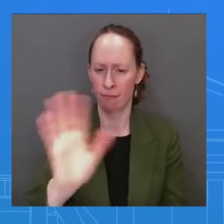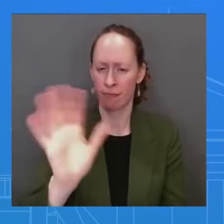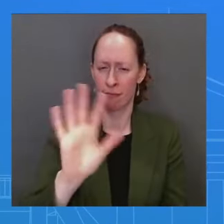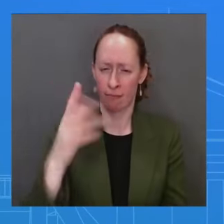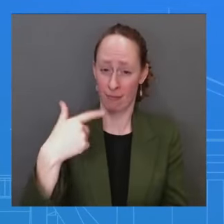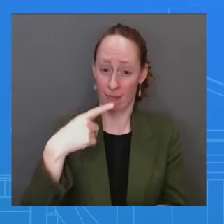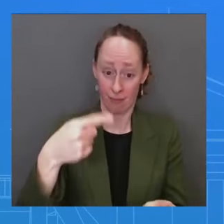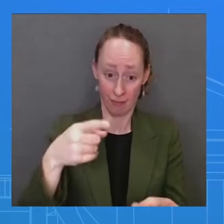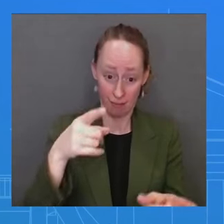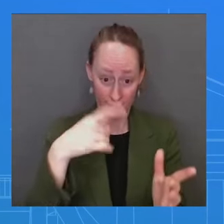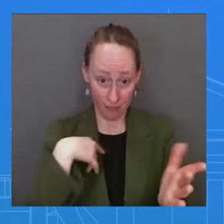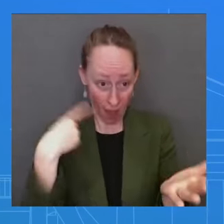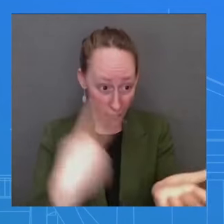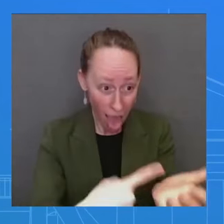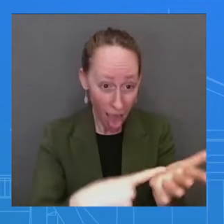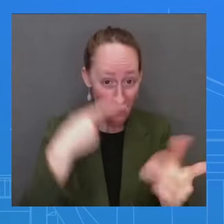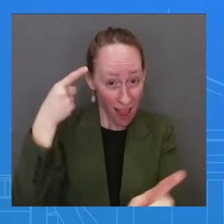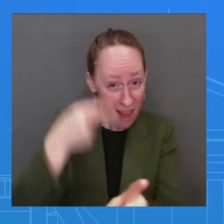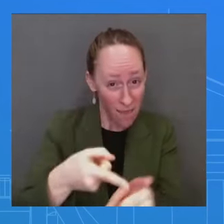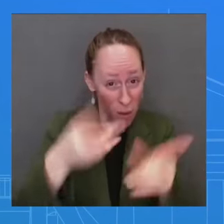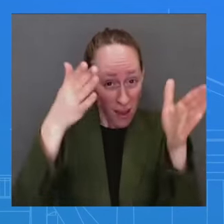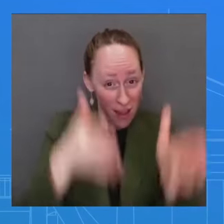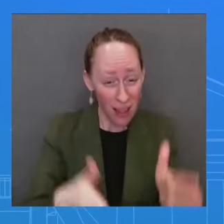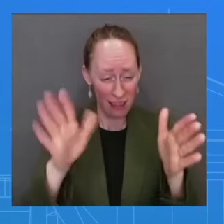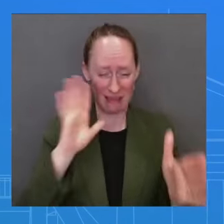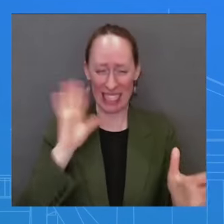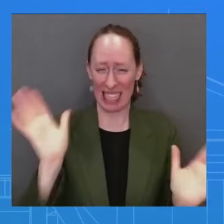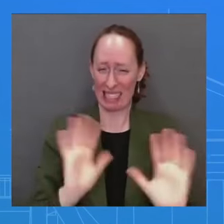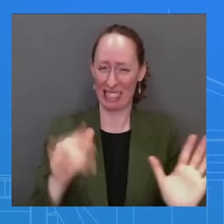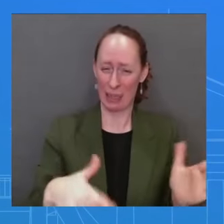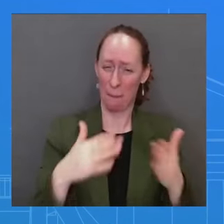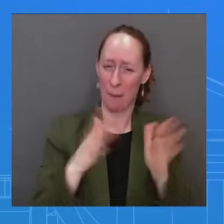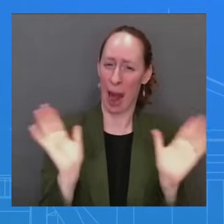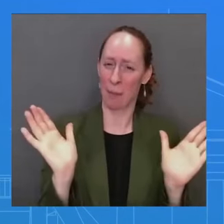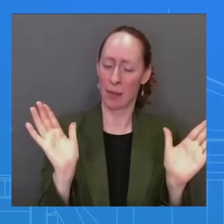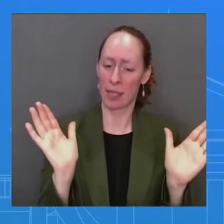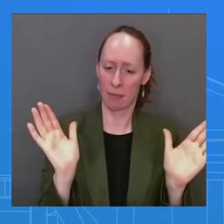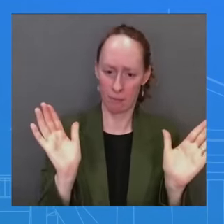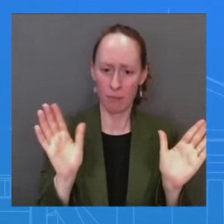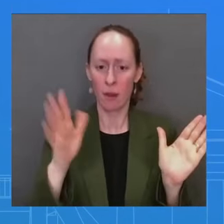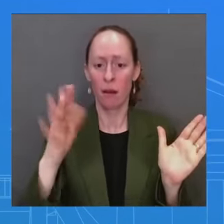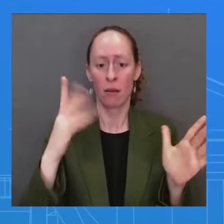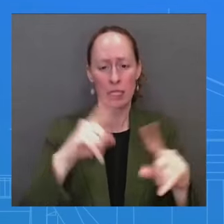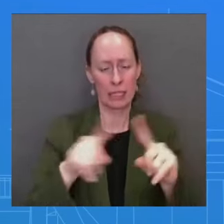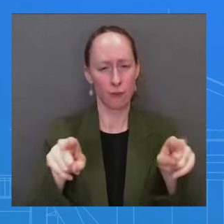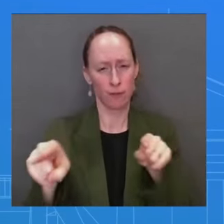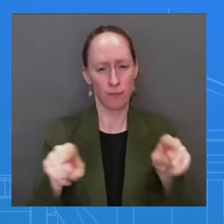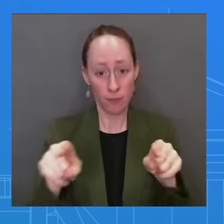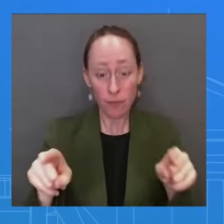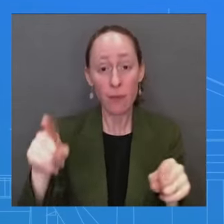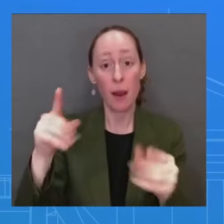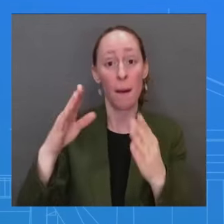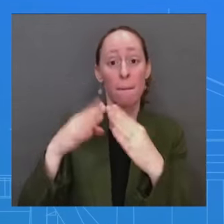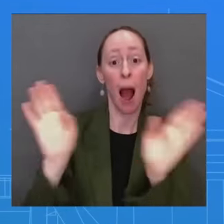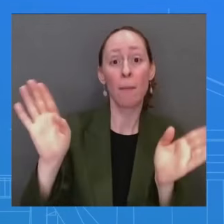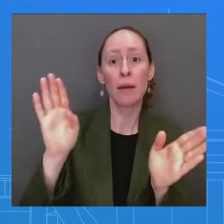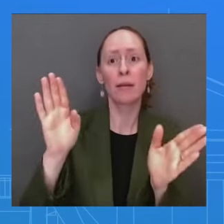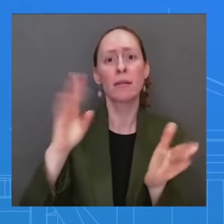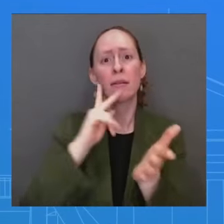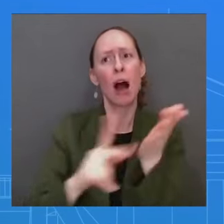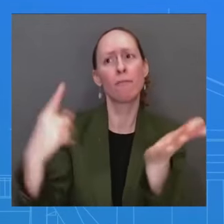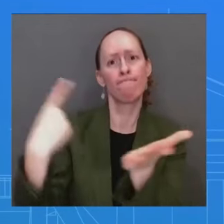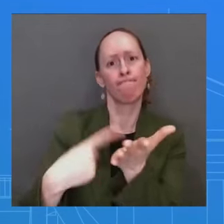Making a public statement about what the secretary's condition was and the fact that he was in the hospital obviously made